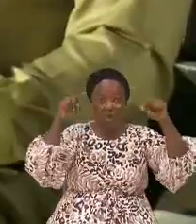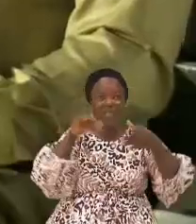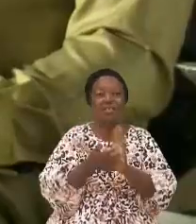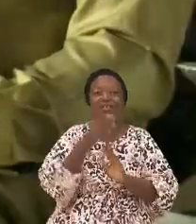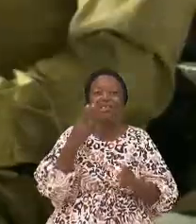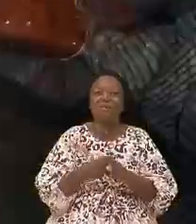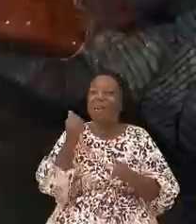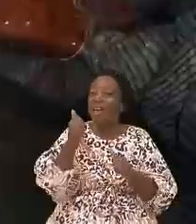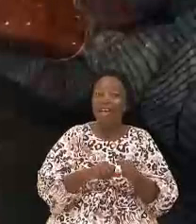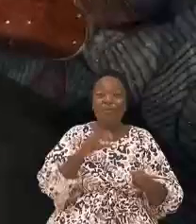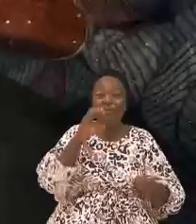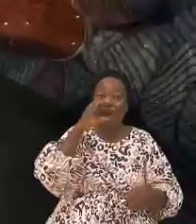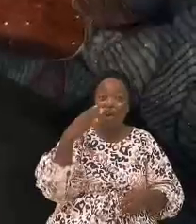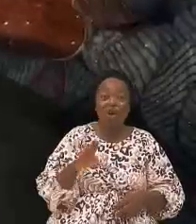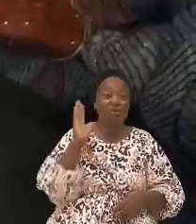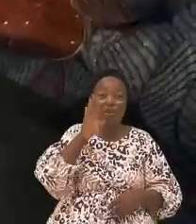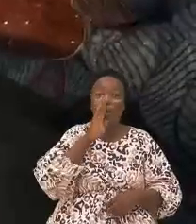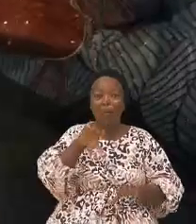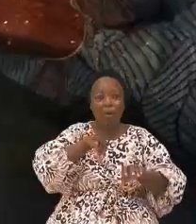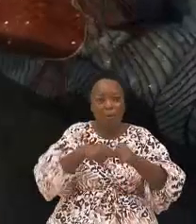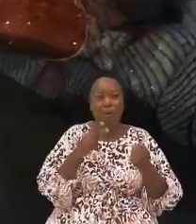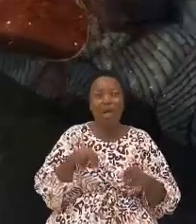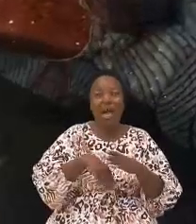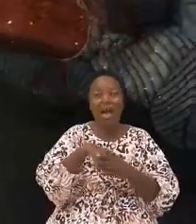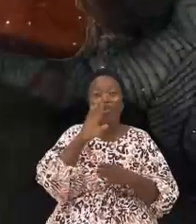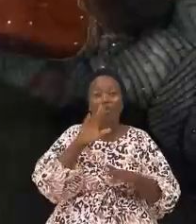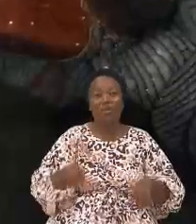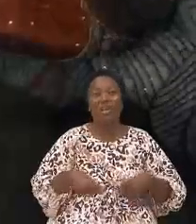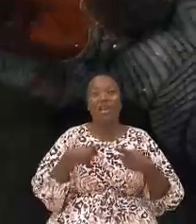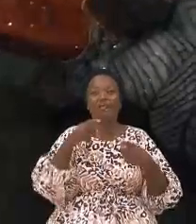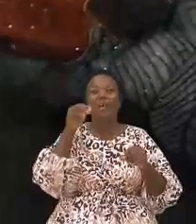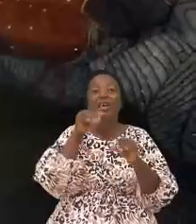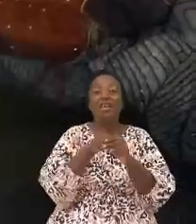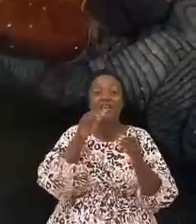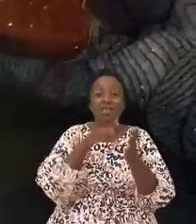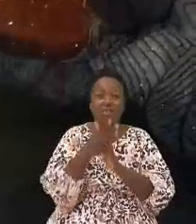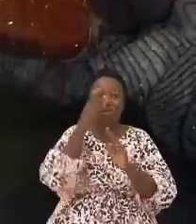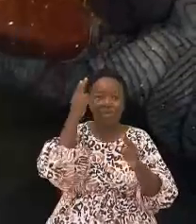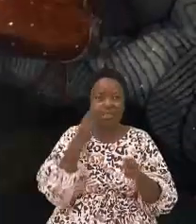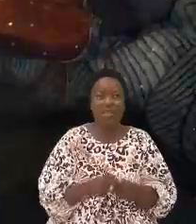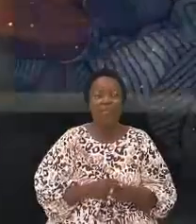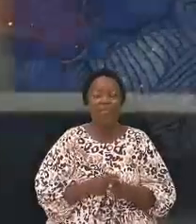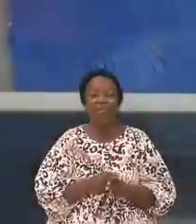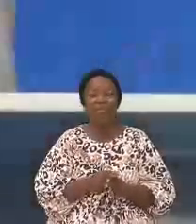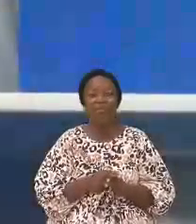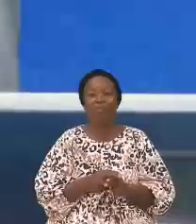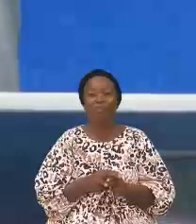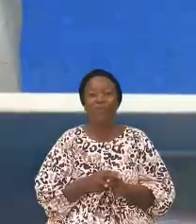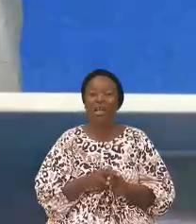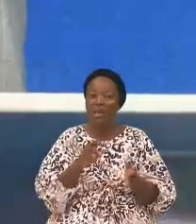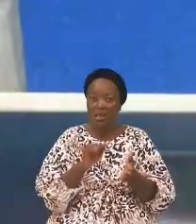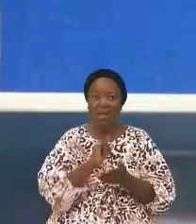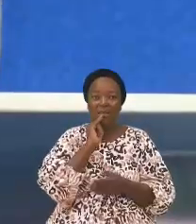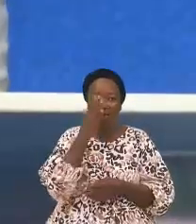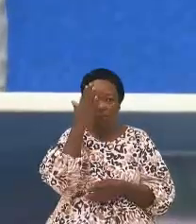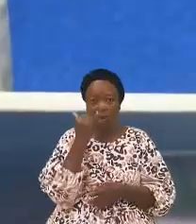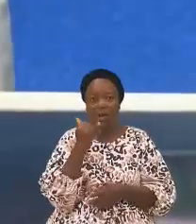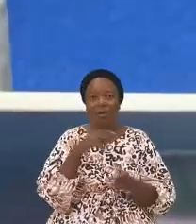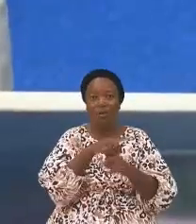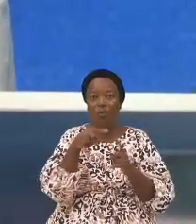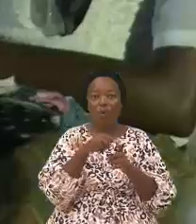You will overcome. You will succeed. Every curse will be broken out of your life